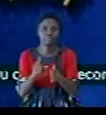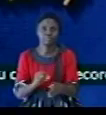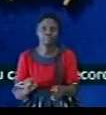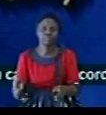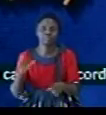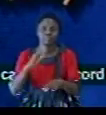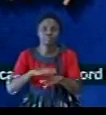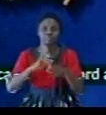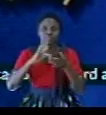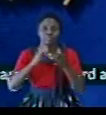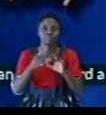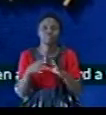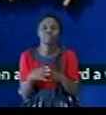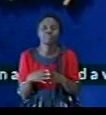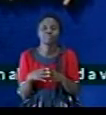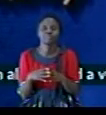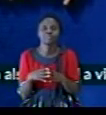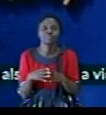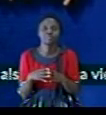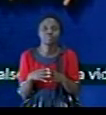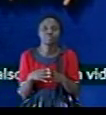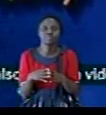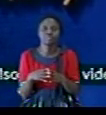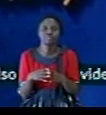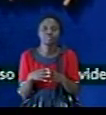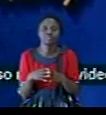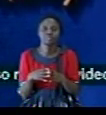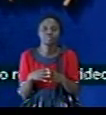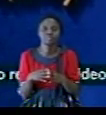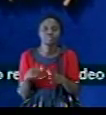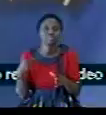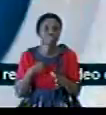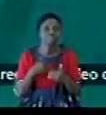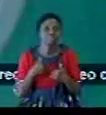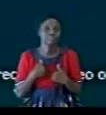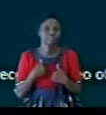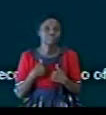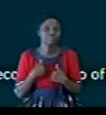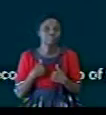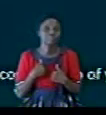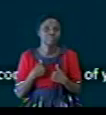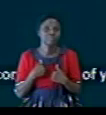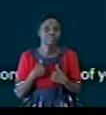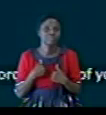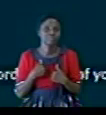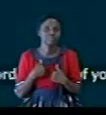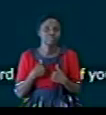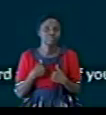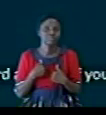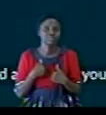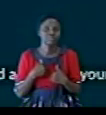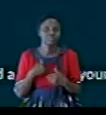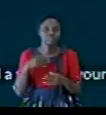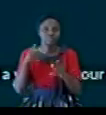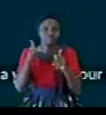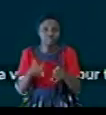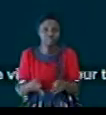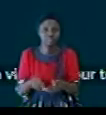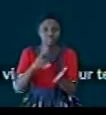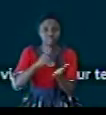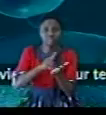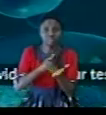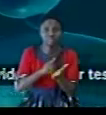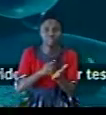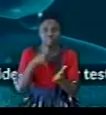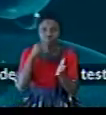media platforms now. From the social media, we have this. He calls himself Dr. Preneo. He says, I had a sharp